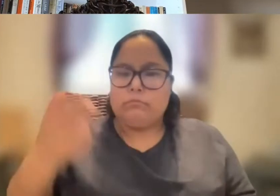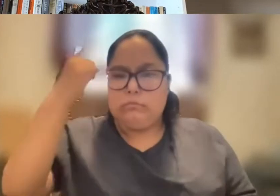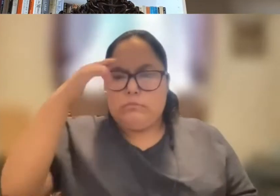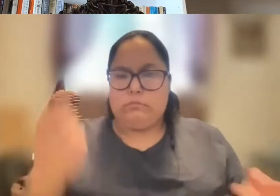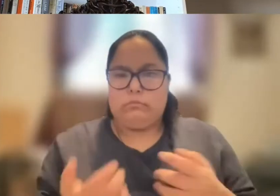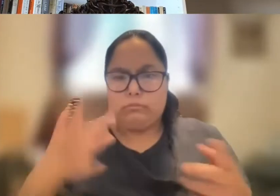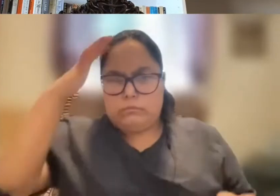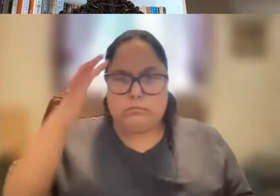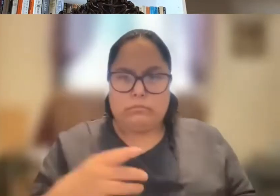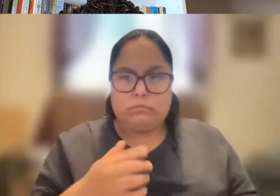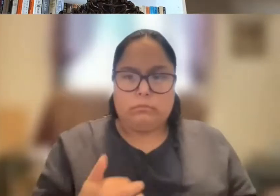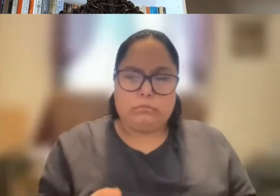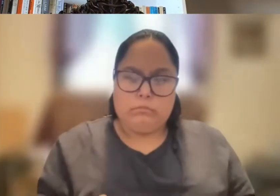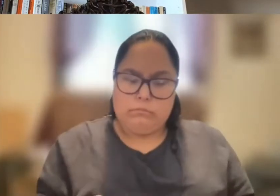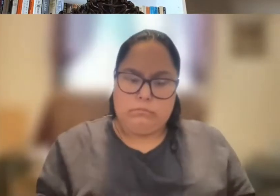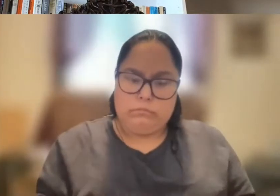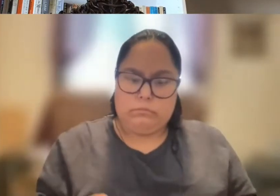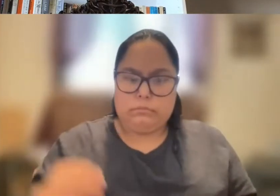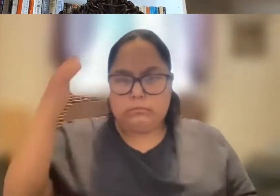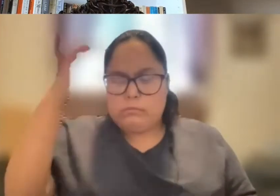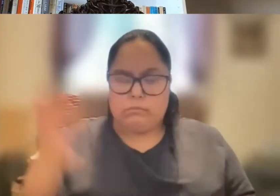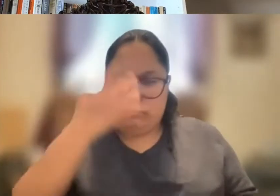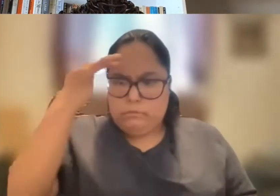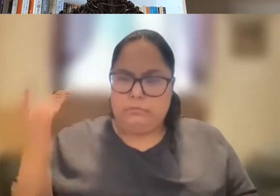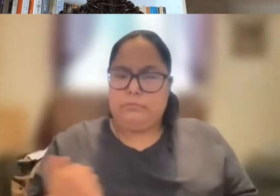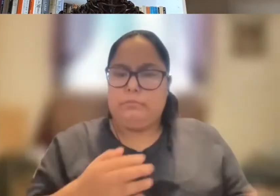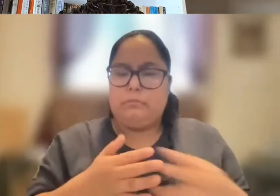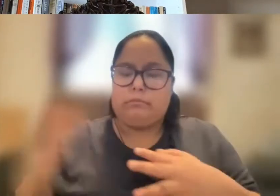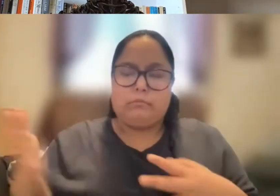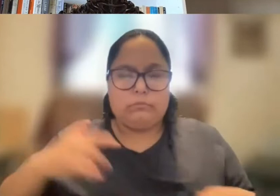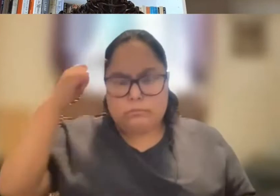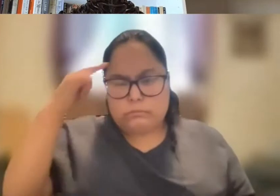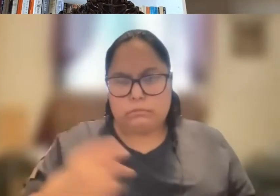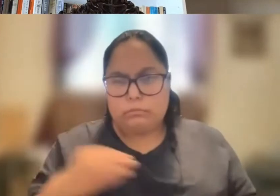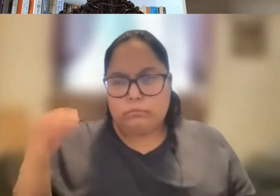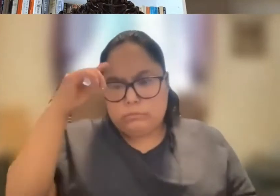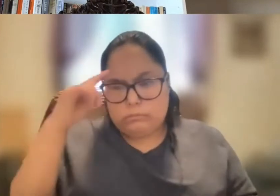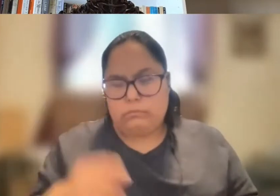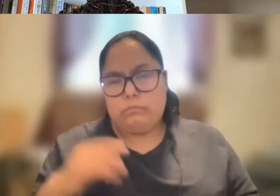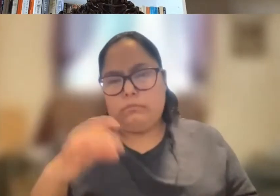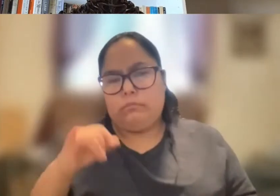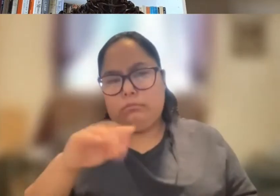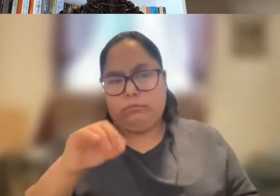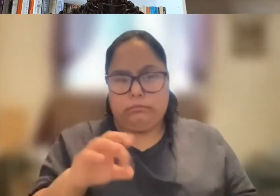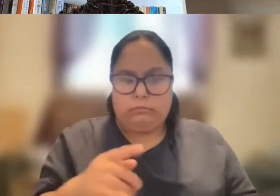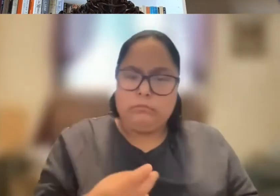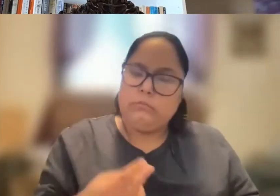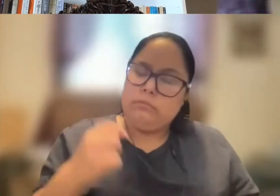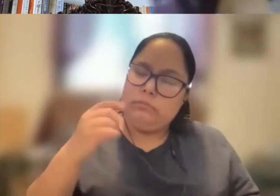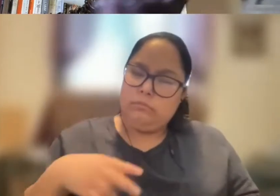more progressive than our southern neighbors. Oh yeah. And I mean, the fact that not only do